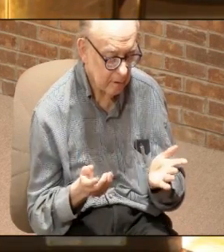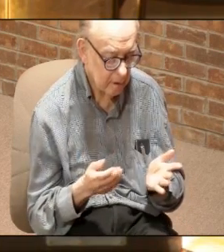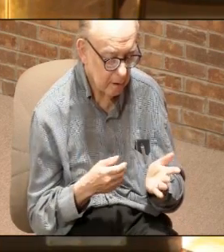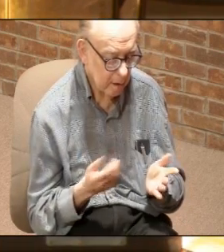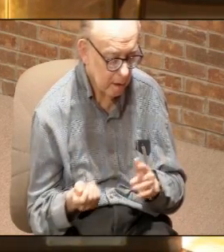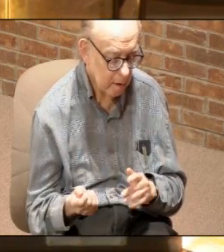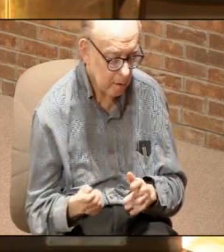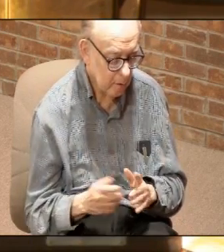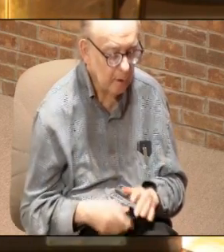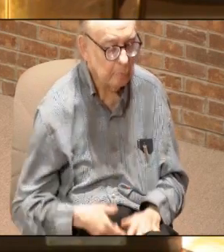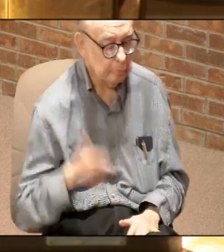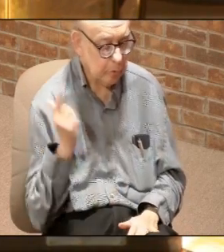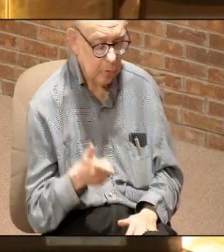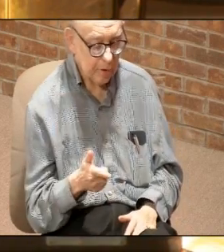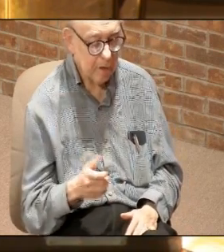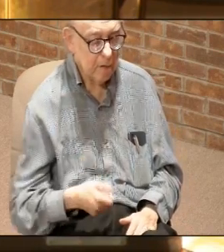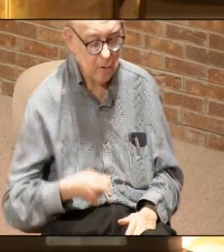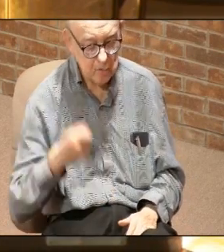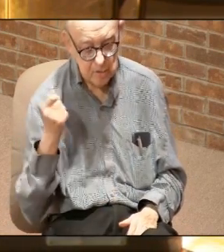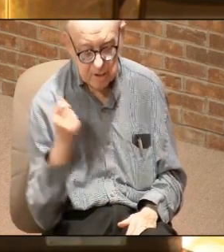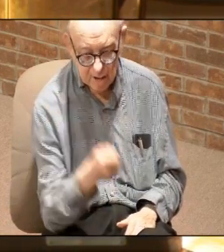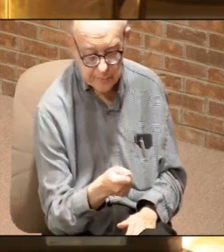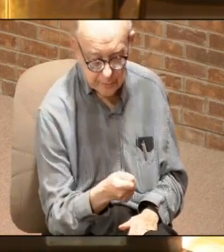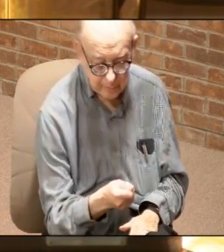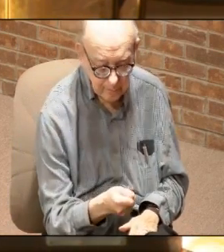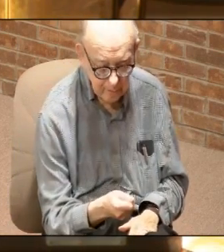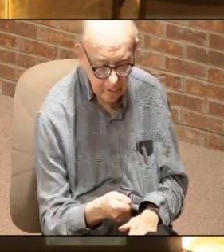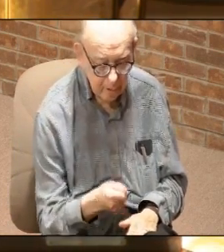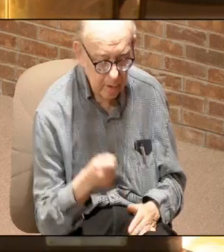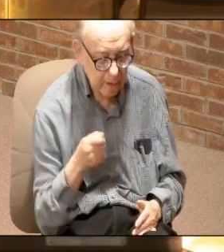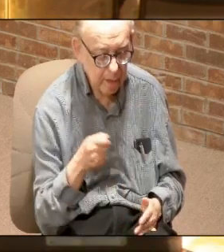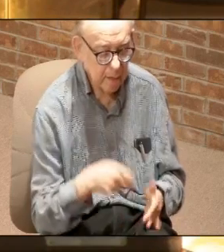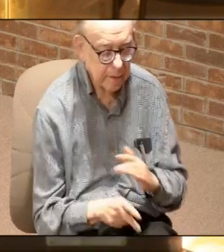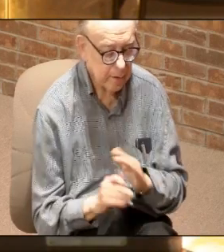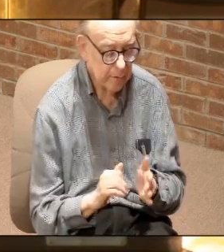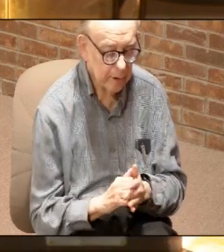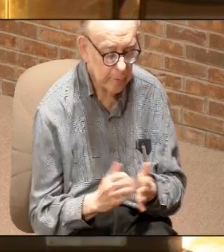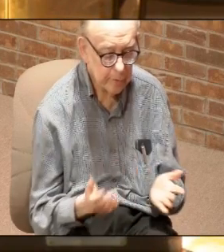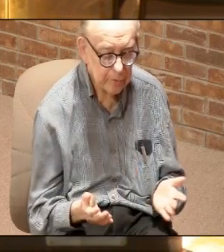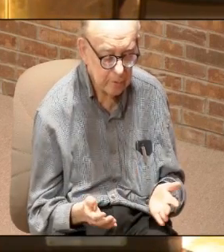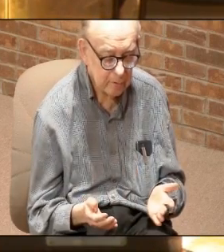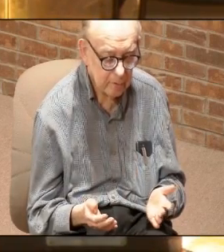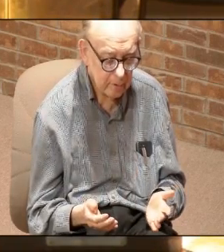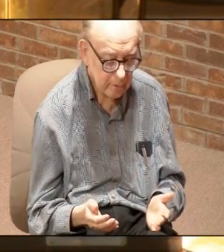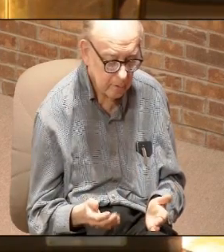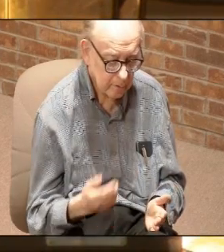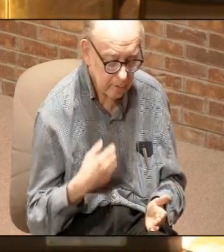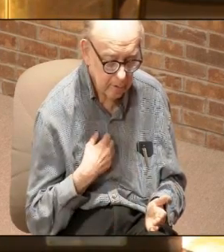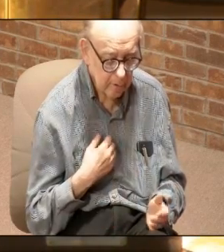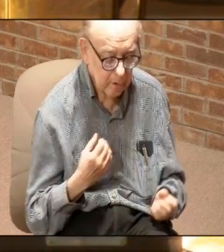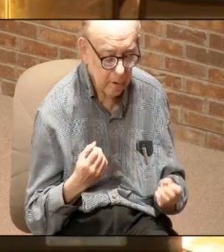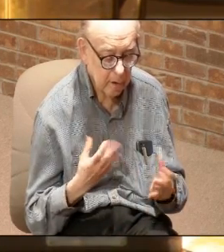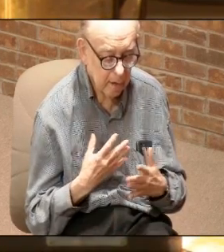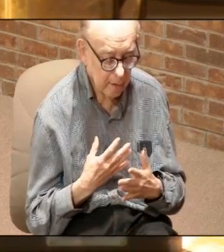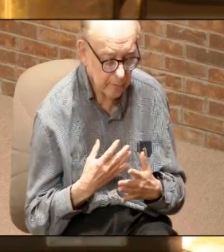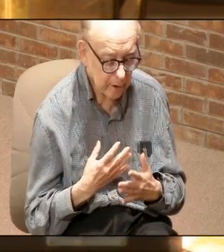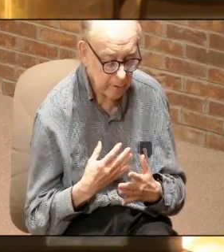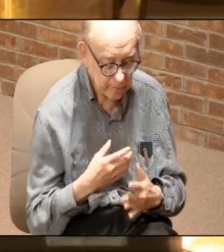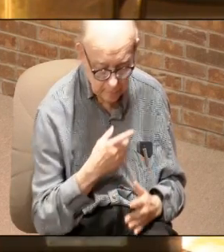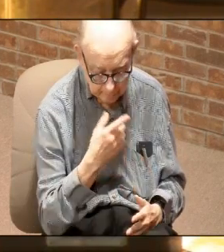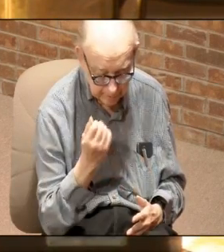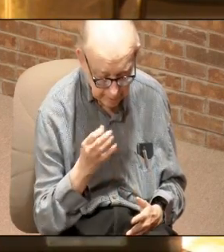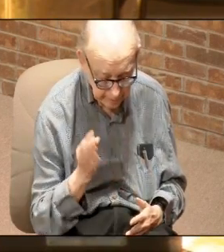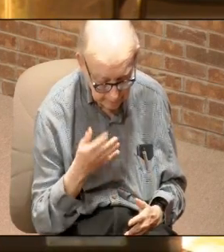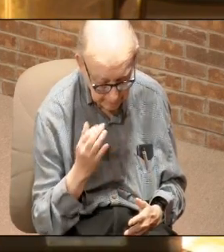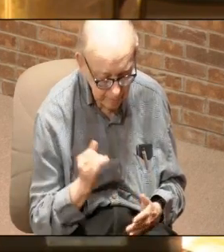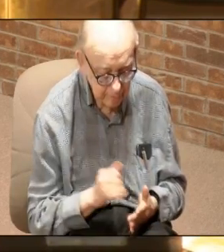somebody pulled a gun or knife and killed that person or shot that person. I'm afraid to shop on Black Friday because of